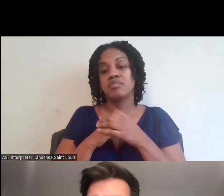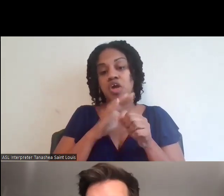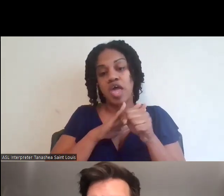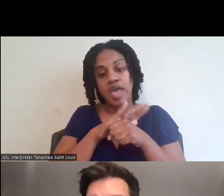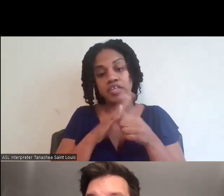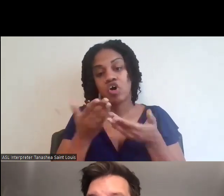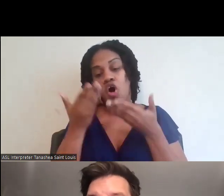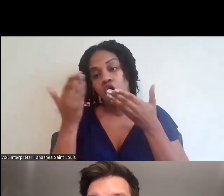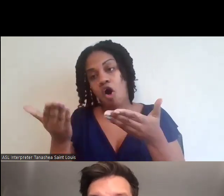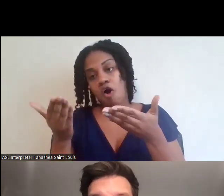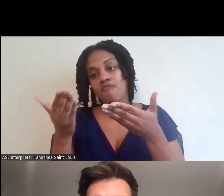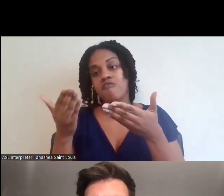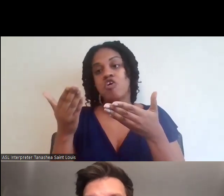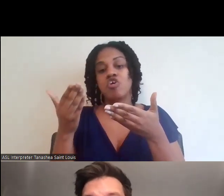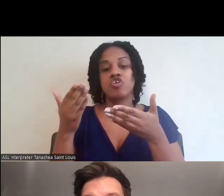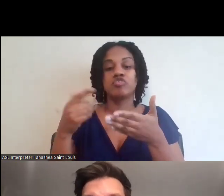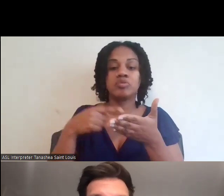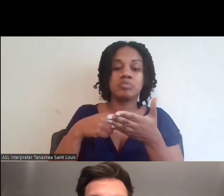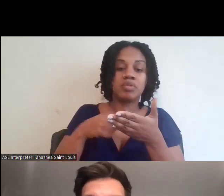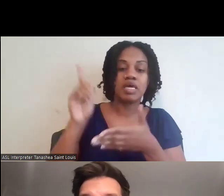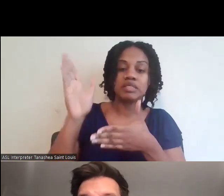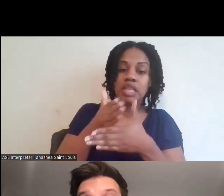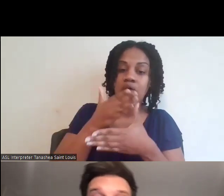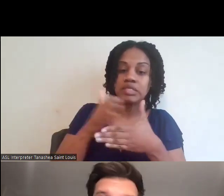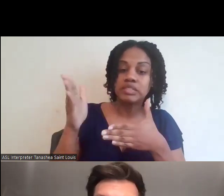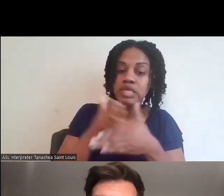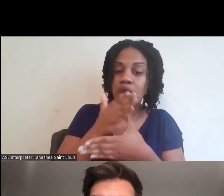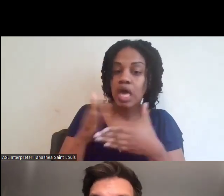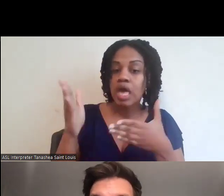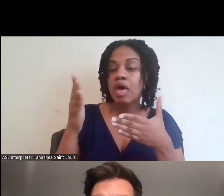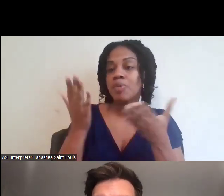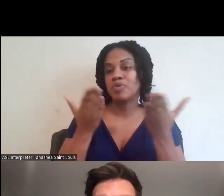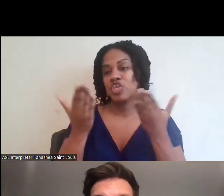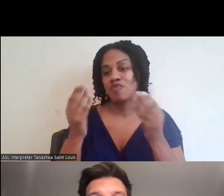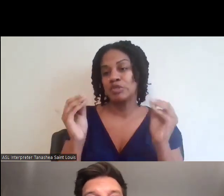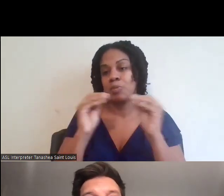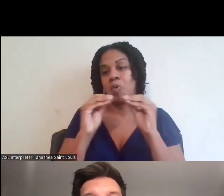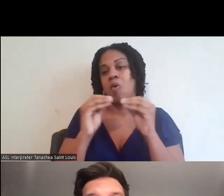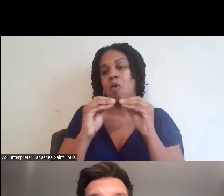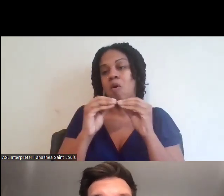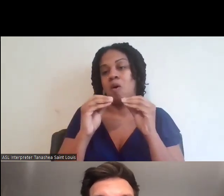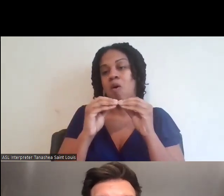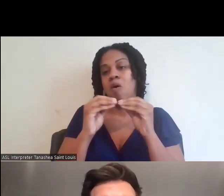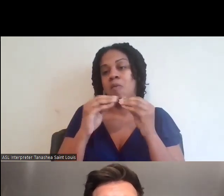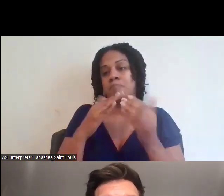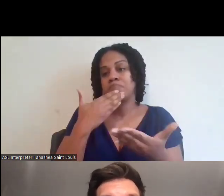offer sliding scale private pay services to consumers that may be more affluent or well